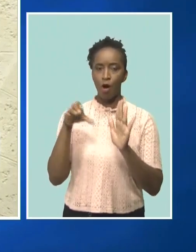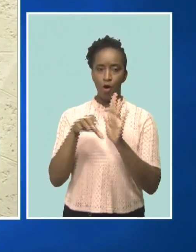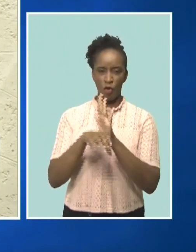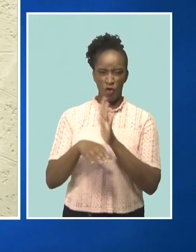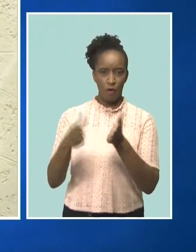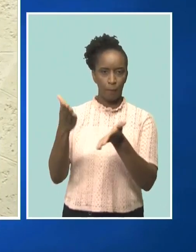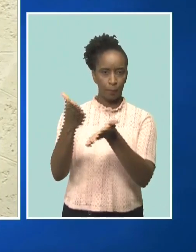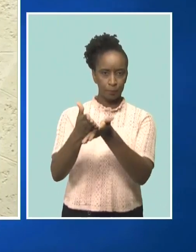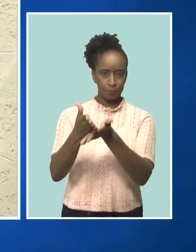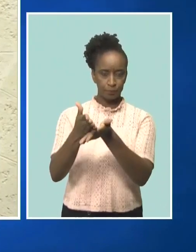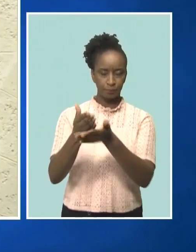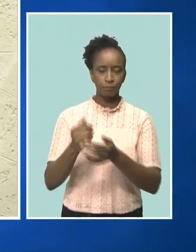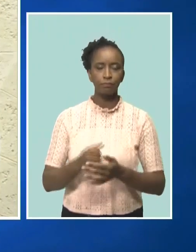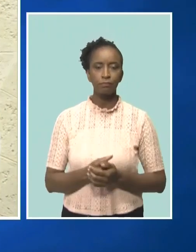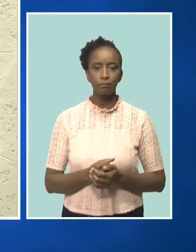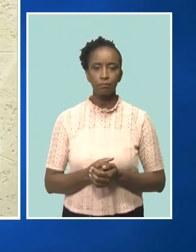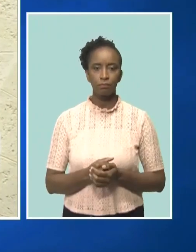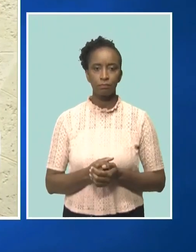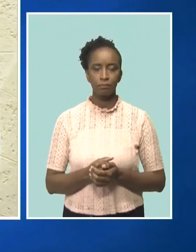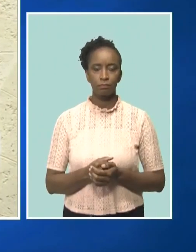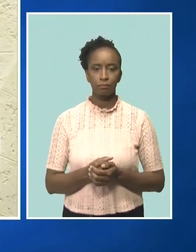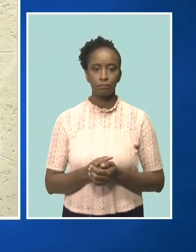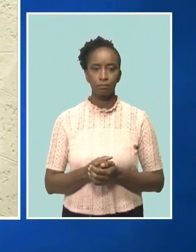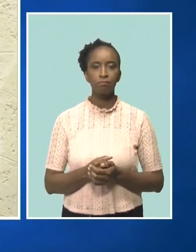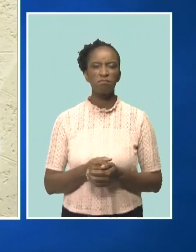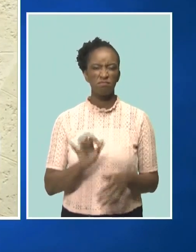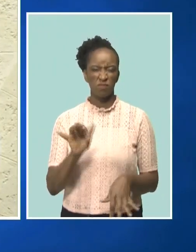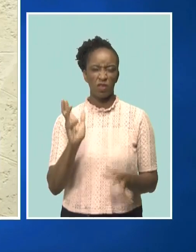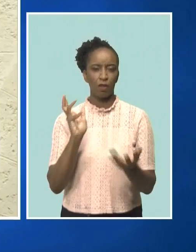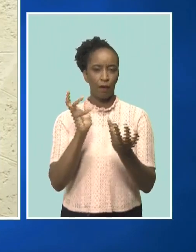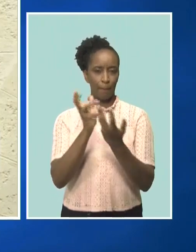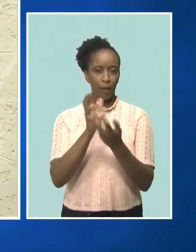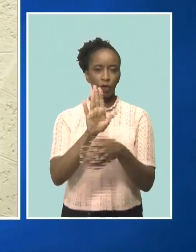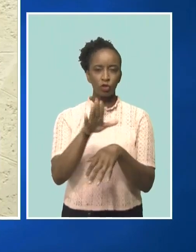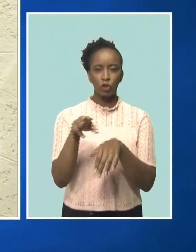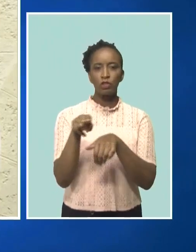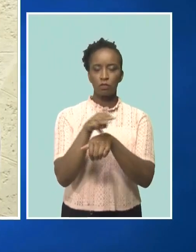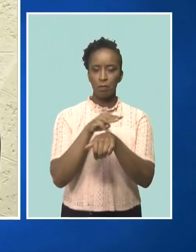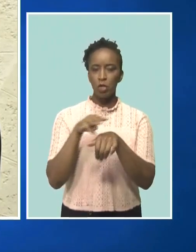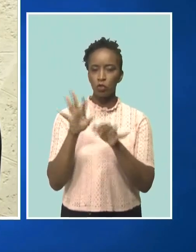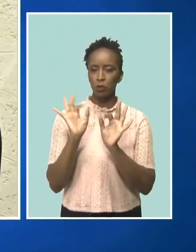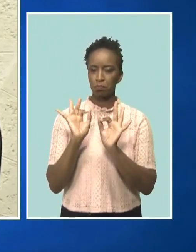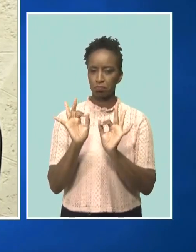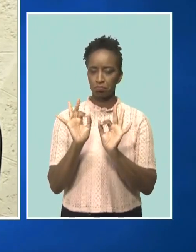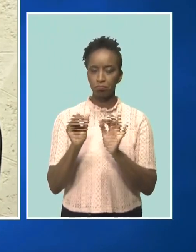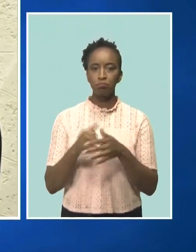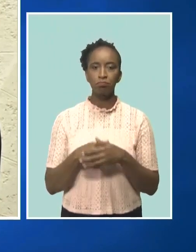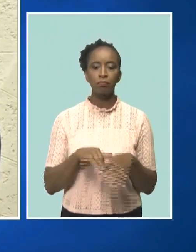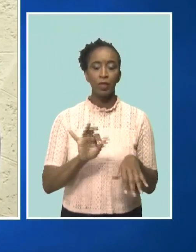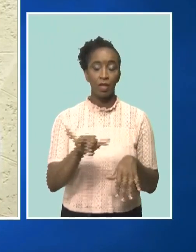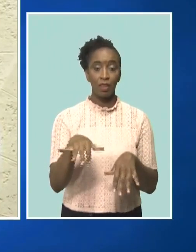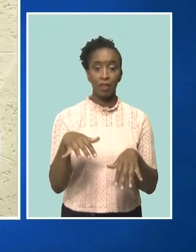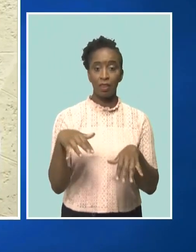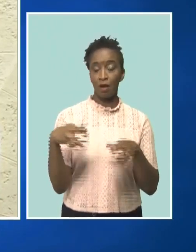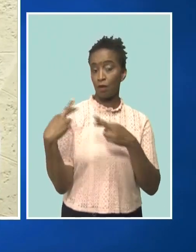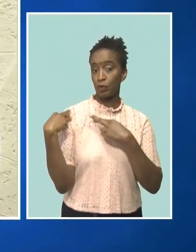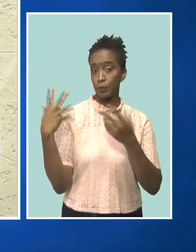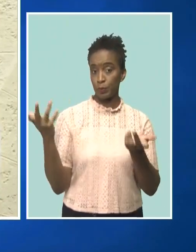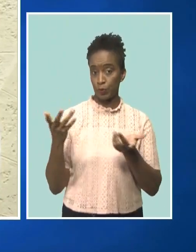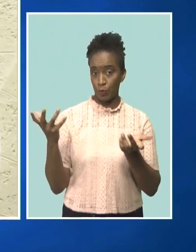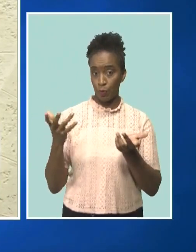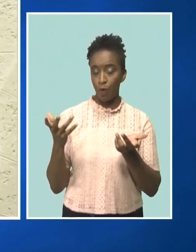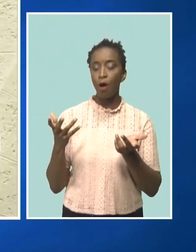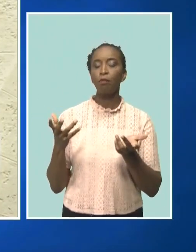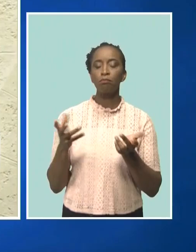prevention. This will in fact sit well with his ministry, which has already taken responsibility for parental coaches and